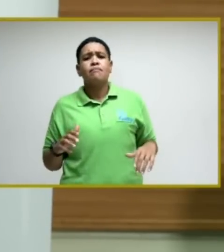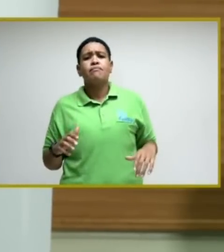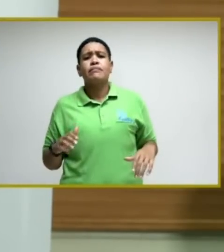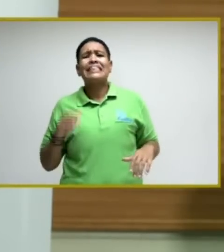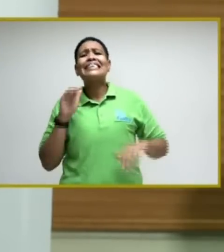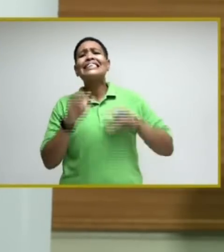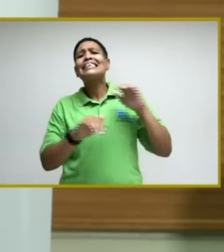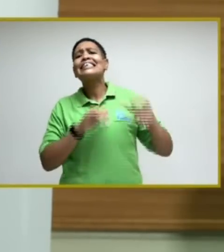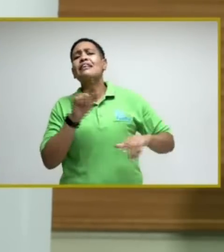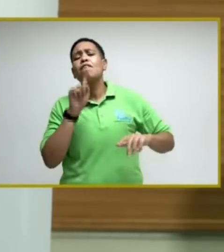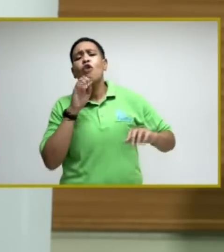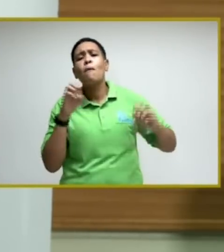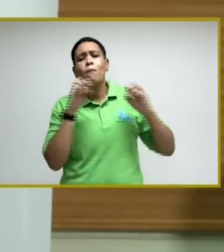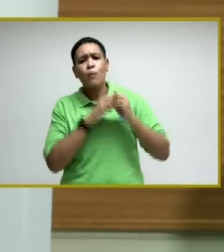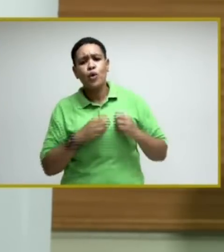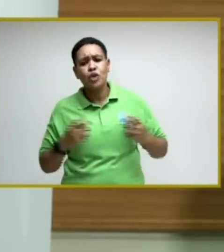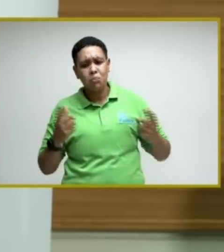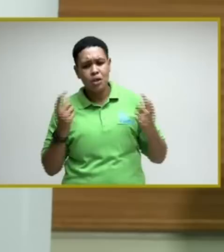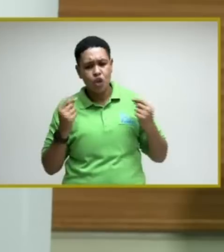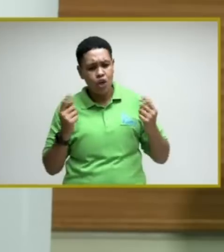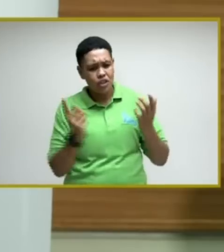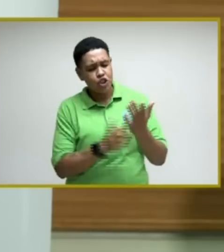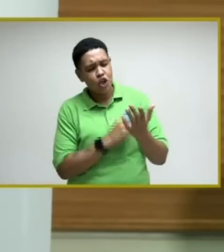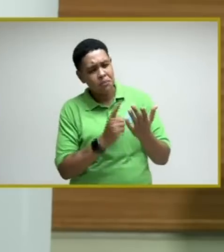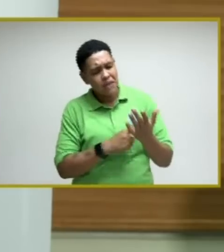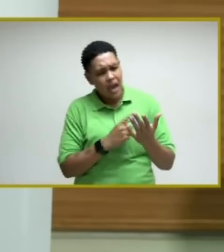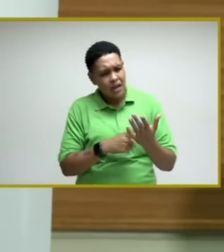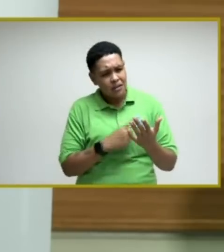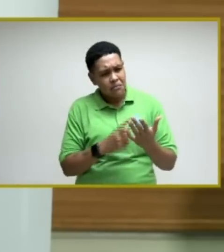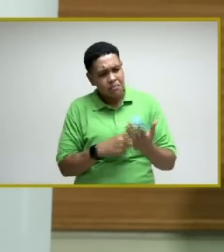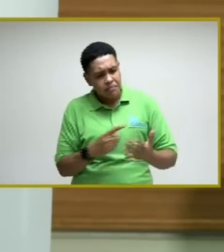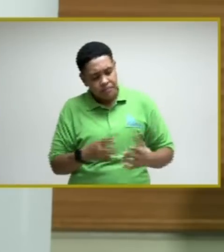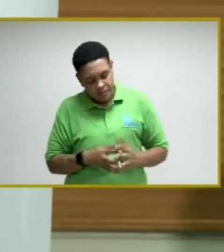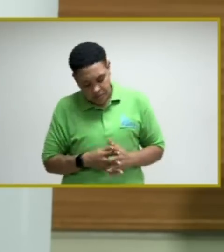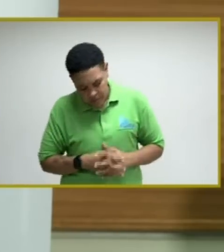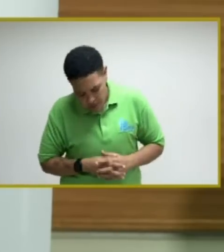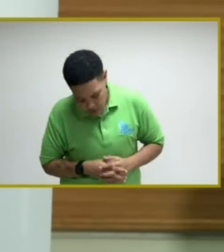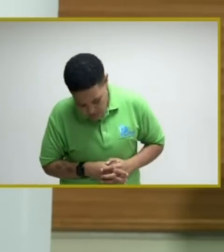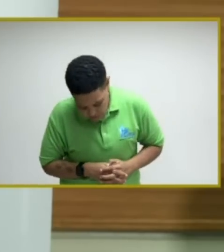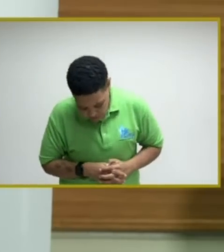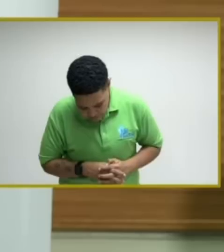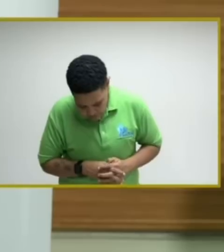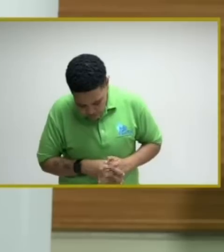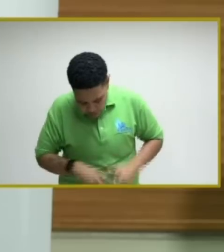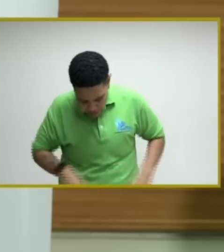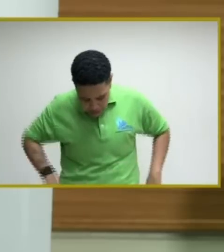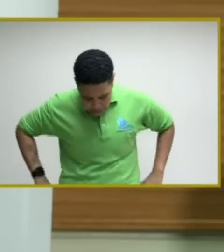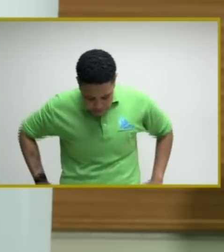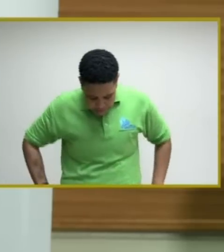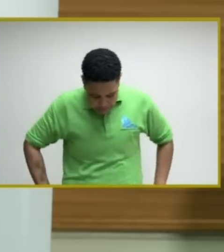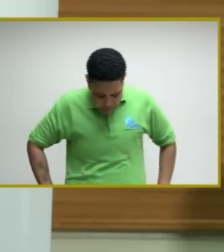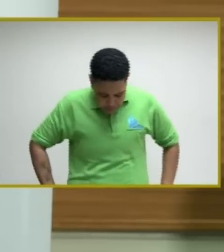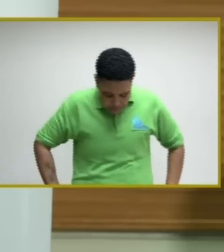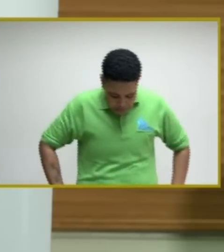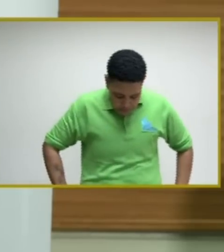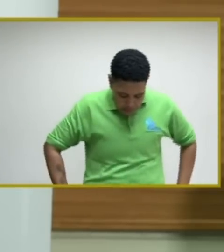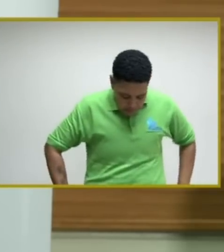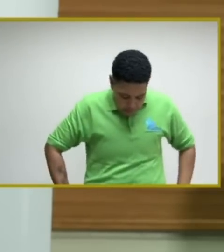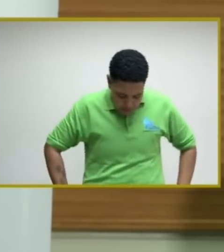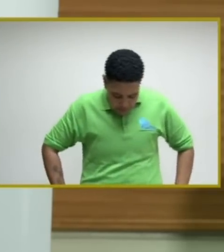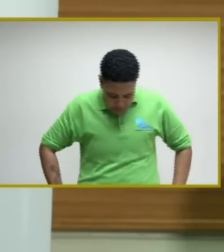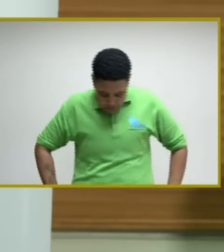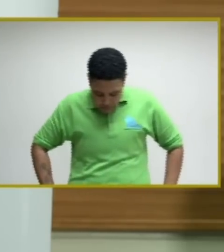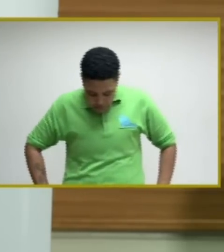done sometimes, I think, is valid. In other times, I think is not